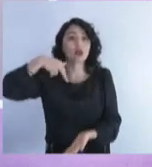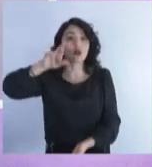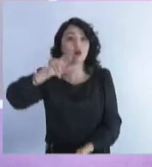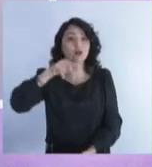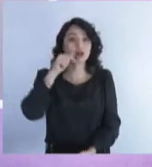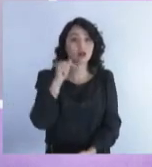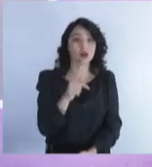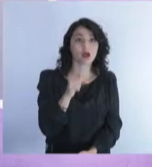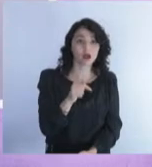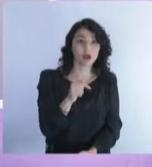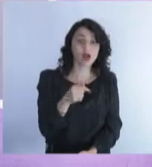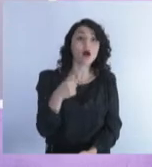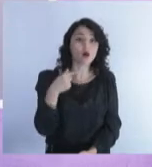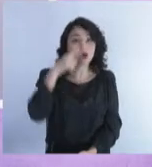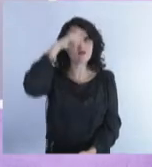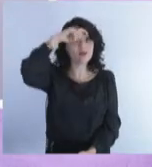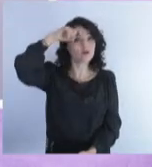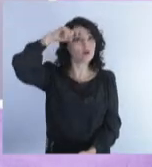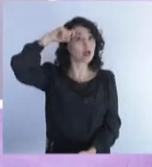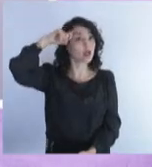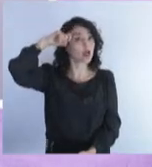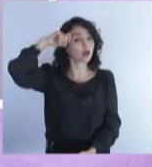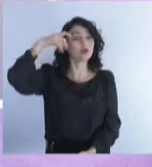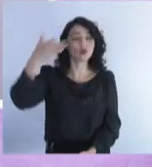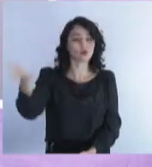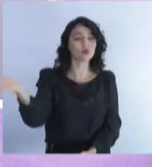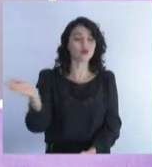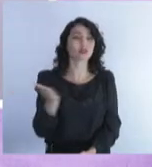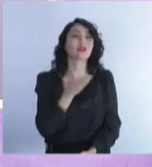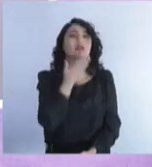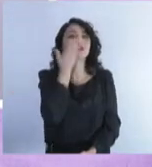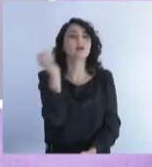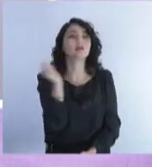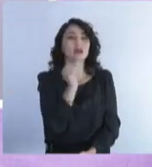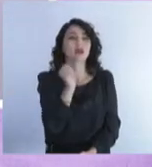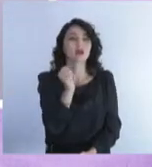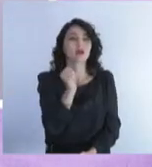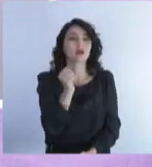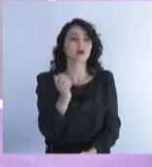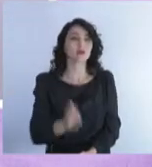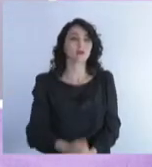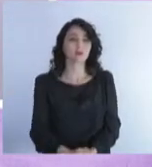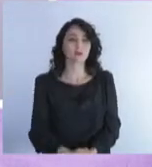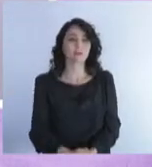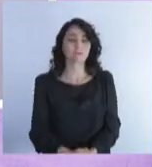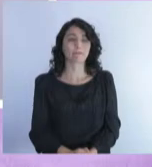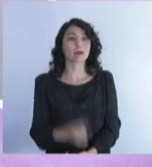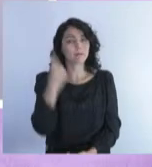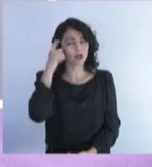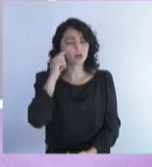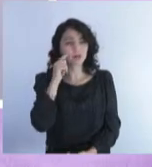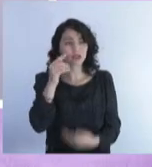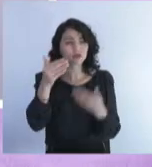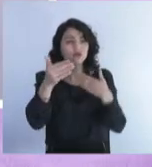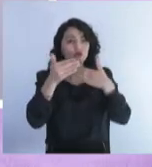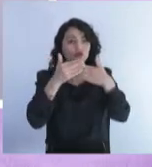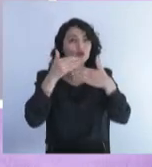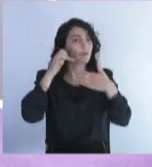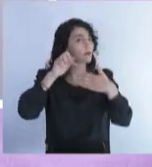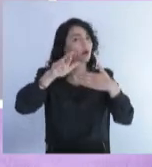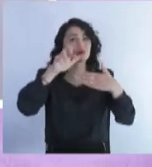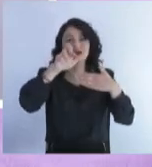having our summer. We're having our winter, of course. And I think that it's going to become worse and